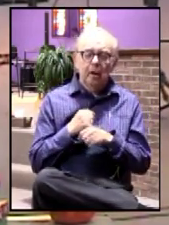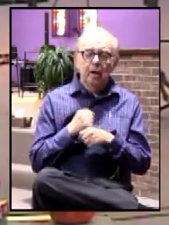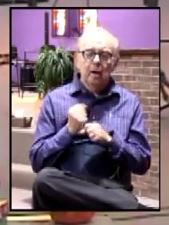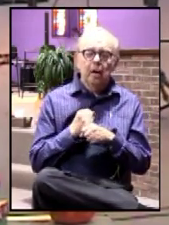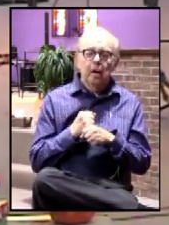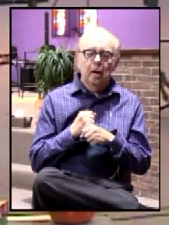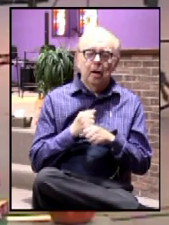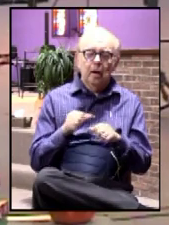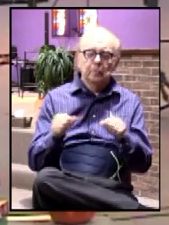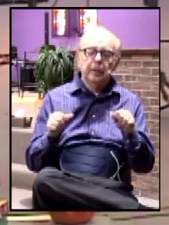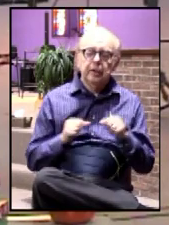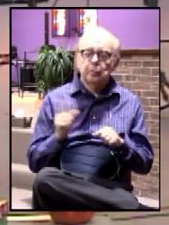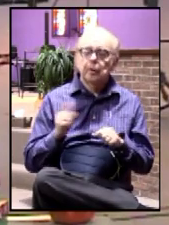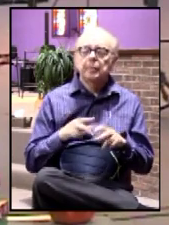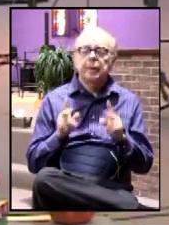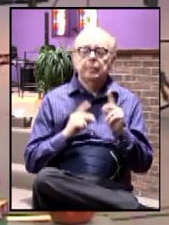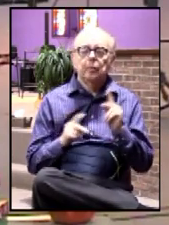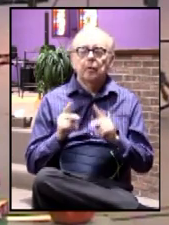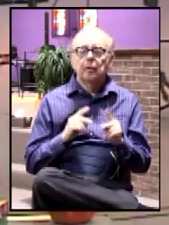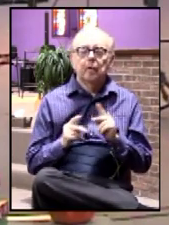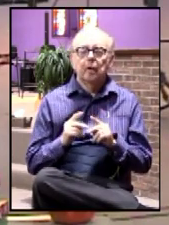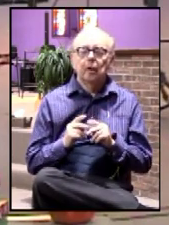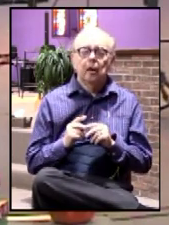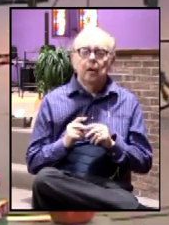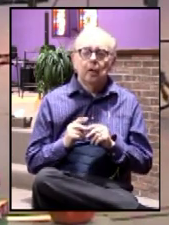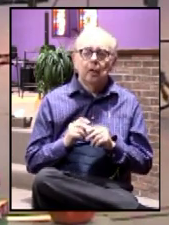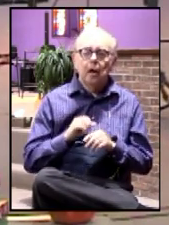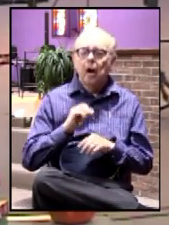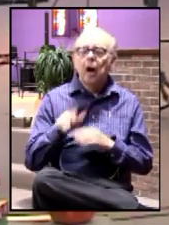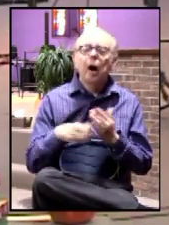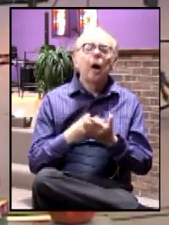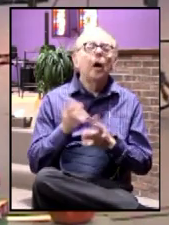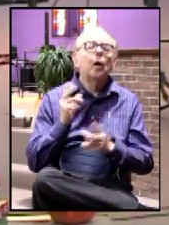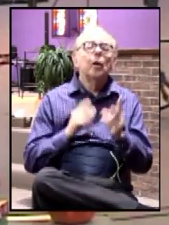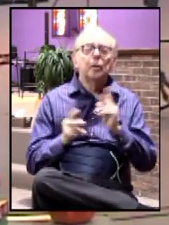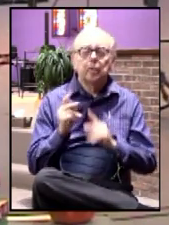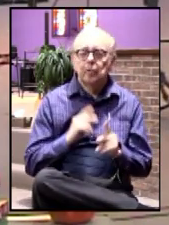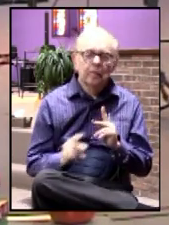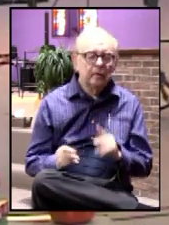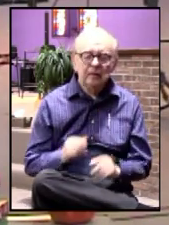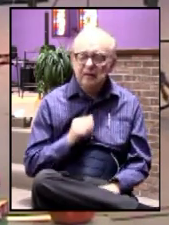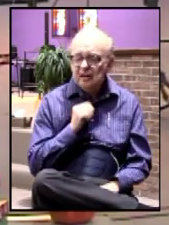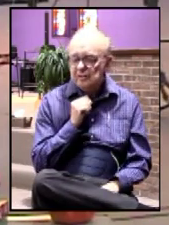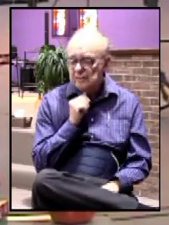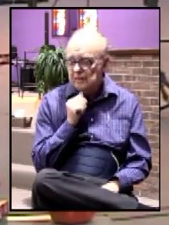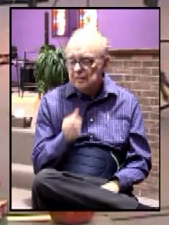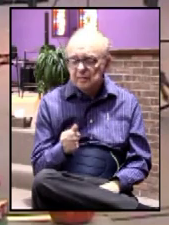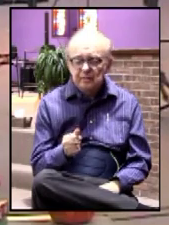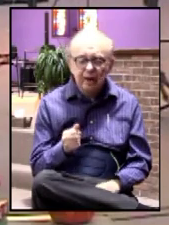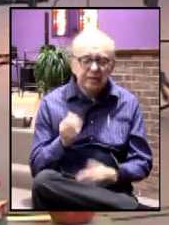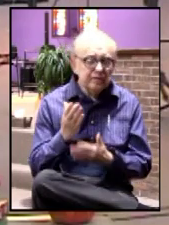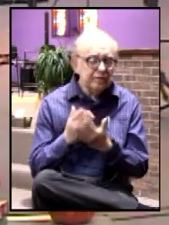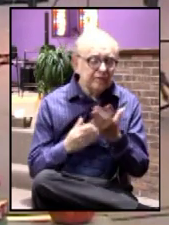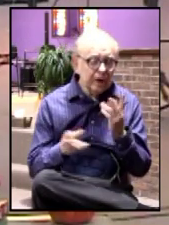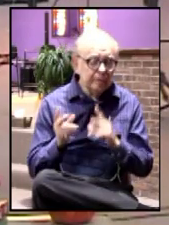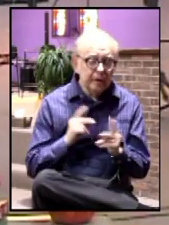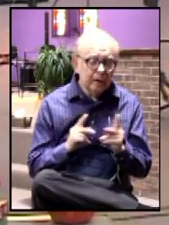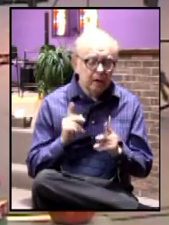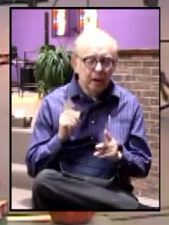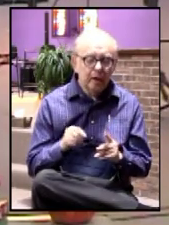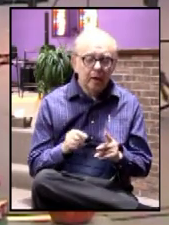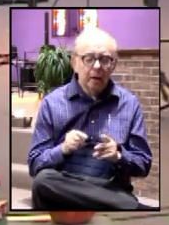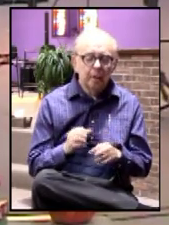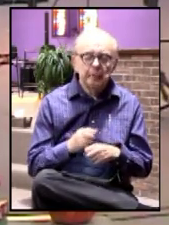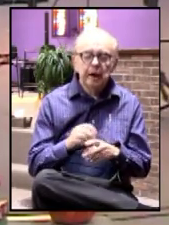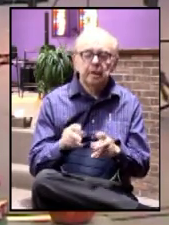create a space where people, all people, not just some people, but we